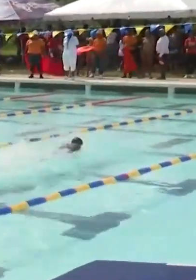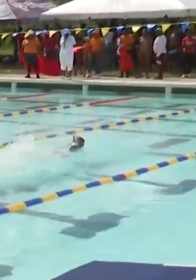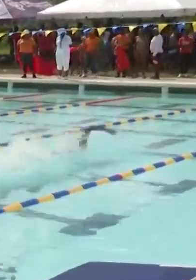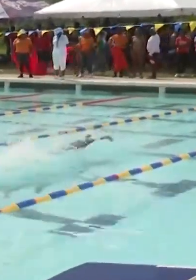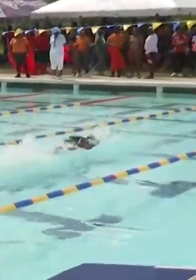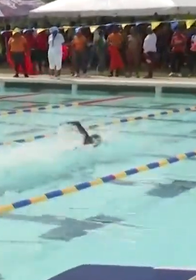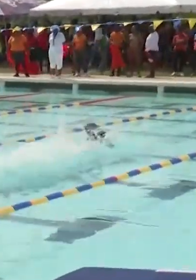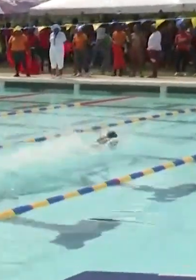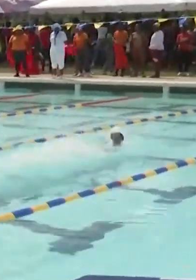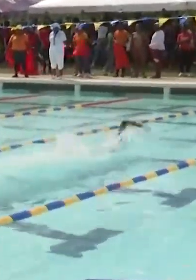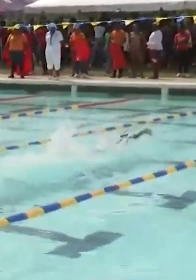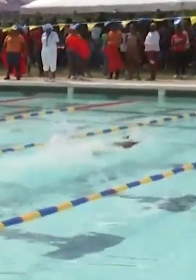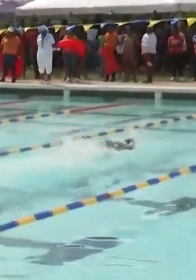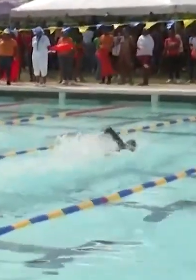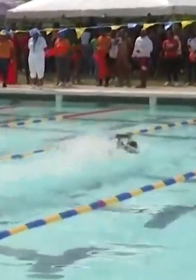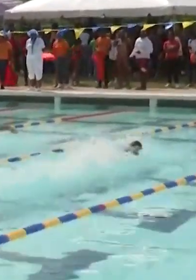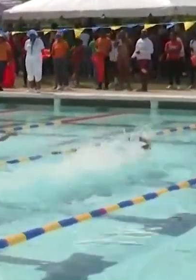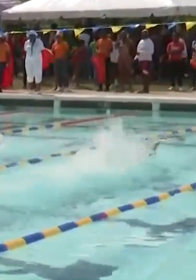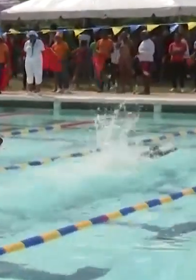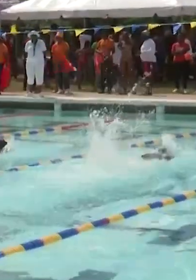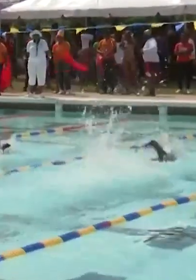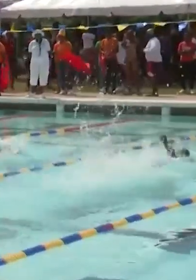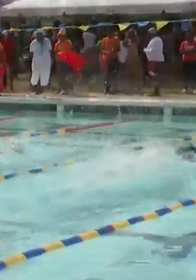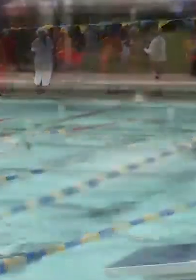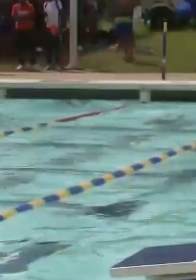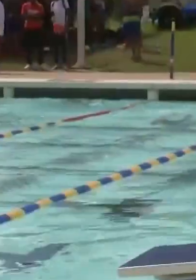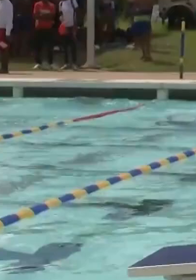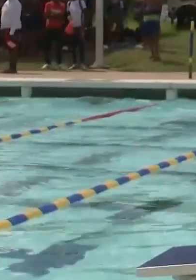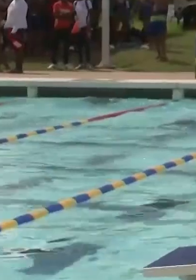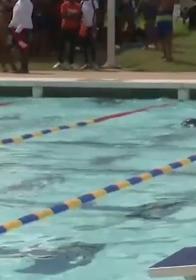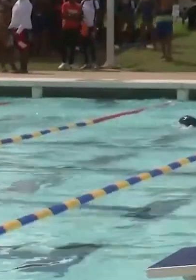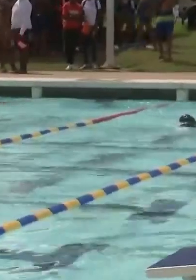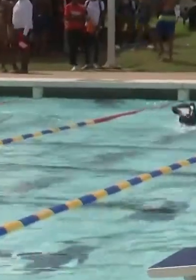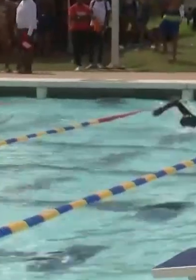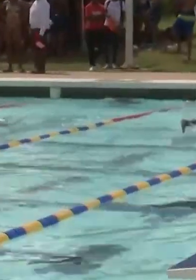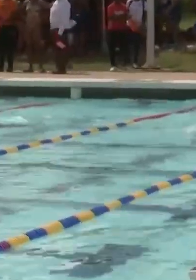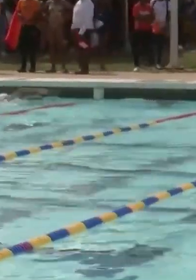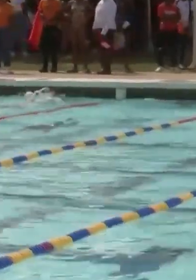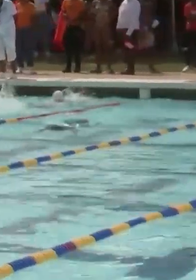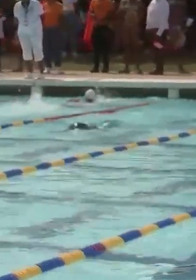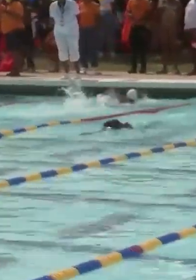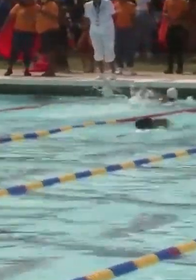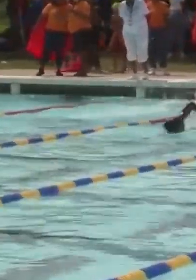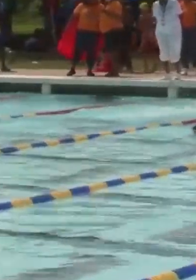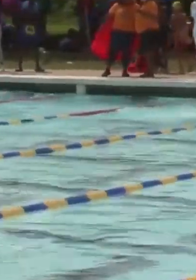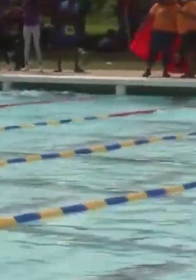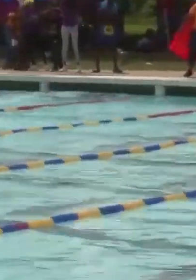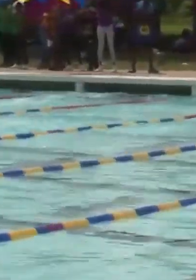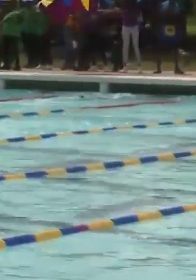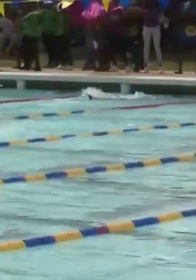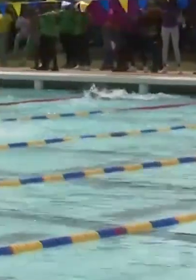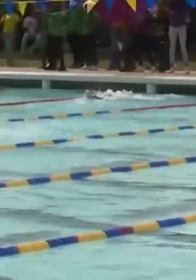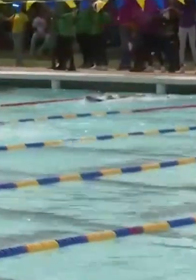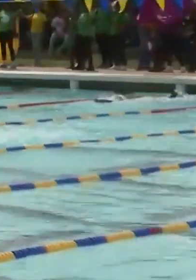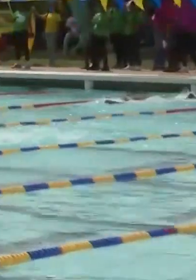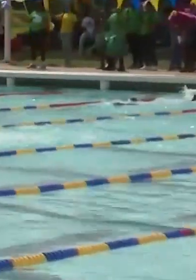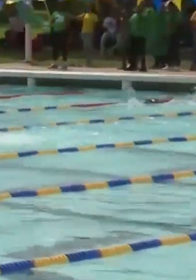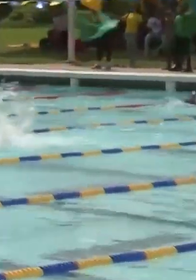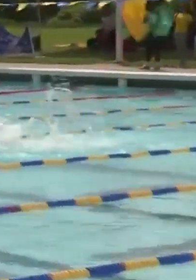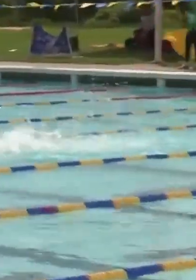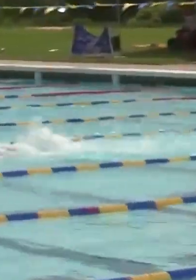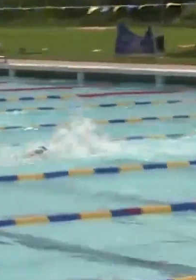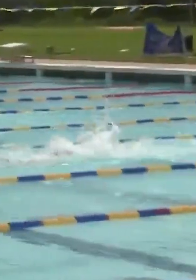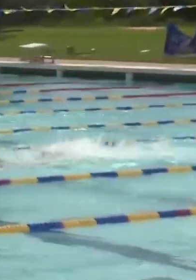keenly contested events. Turn your attention to the left of your screen where the battle is between Caden Aline Bovell in lane